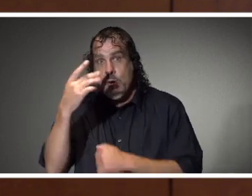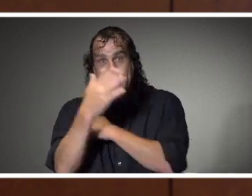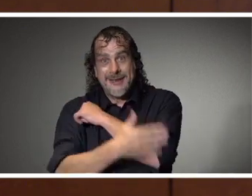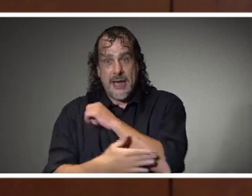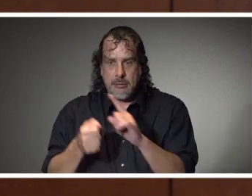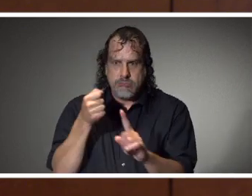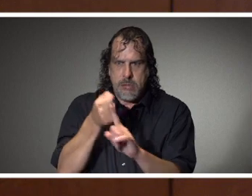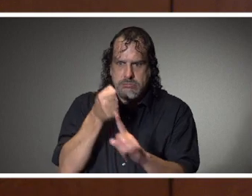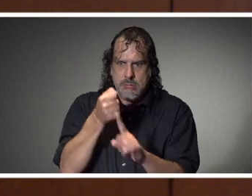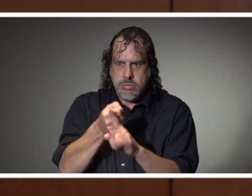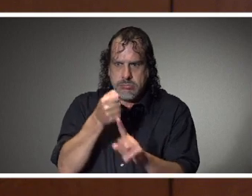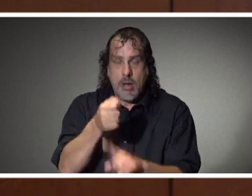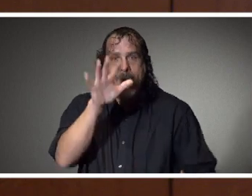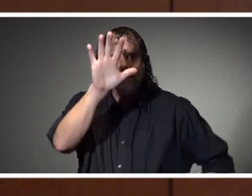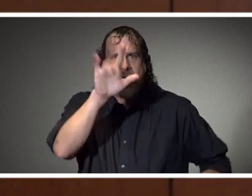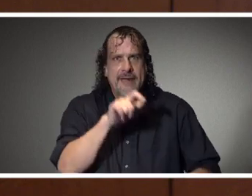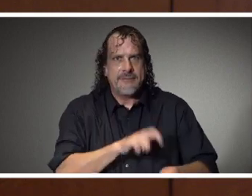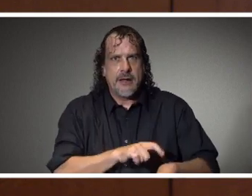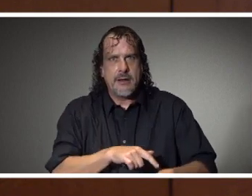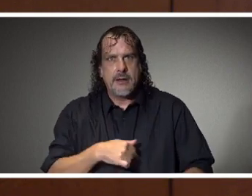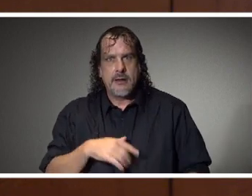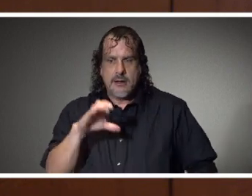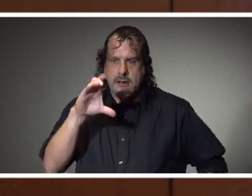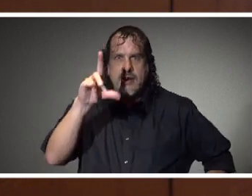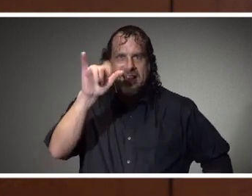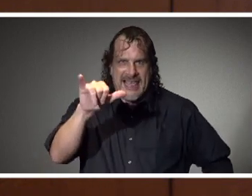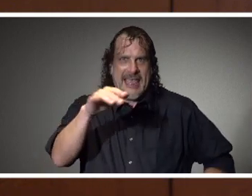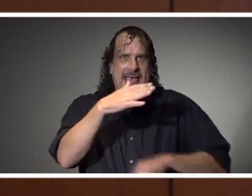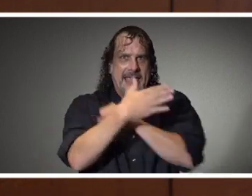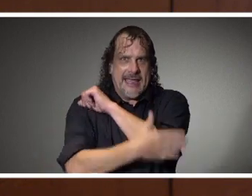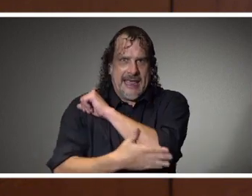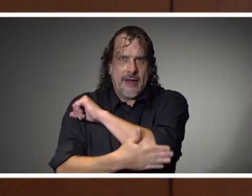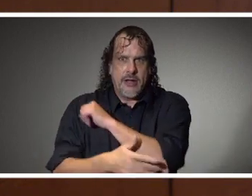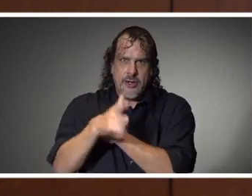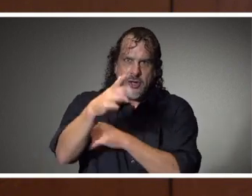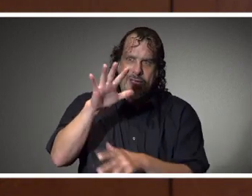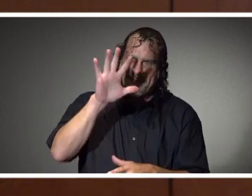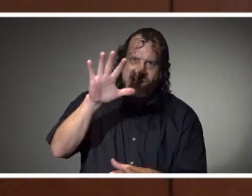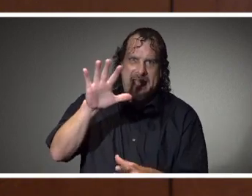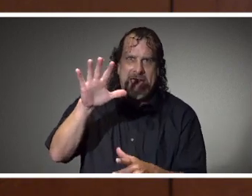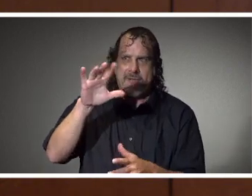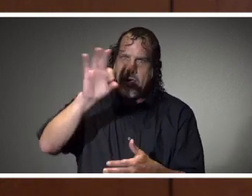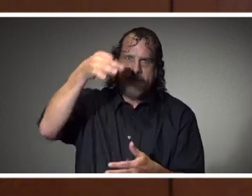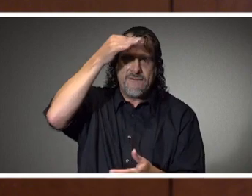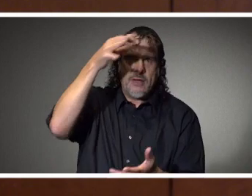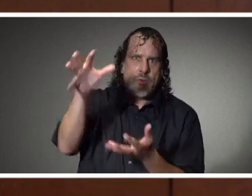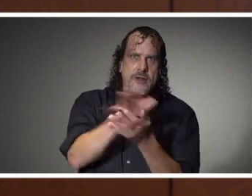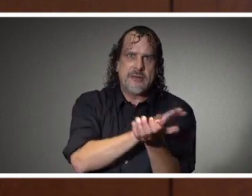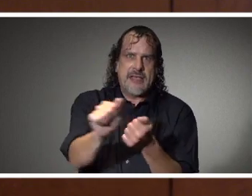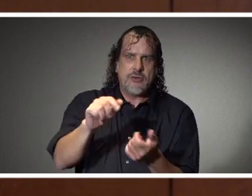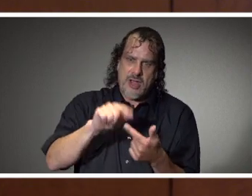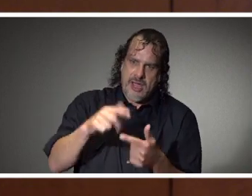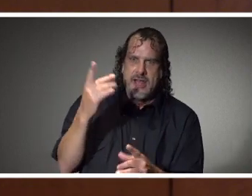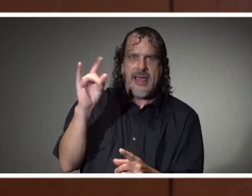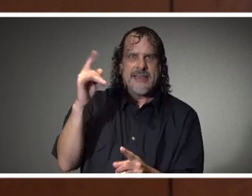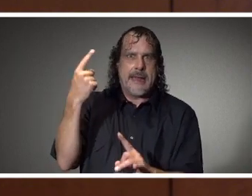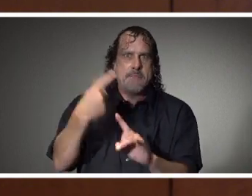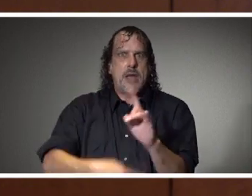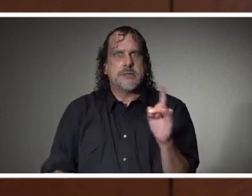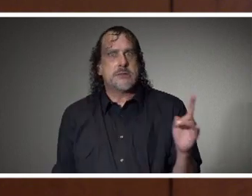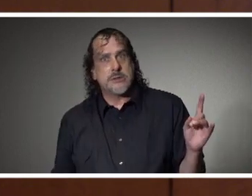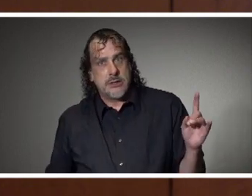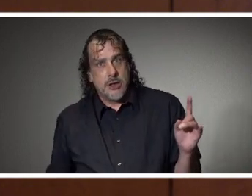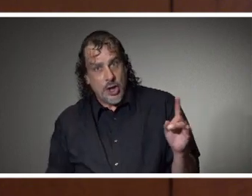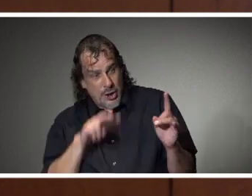5 times. I'm gonna call them out. Clay County, you got 5 federal disasters in 18 months. So if you look at